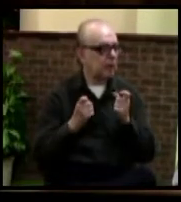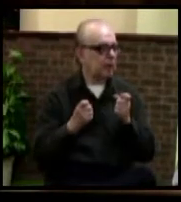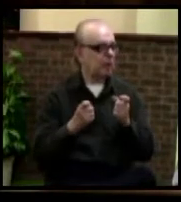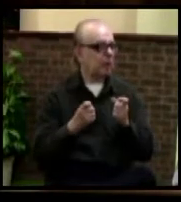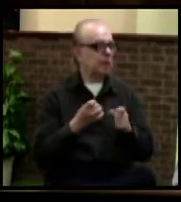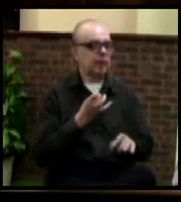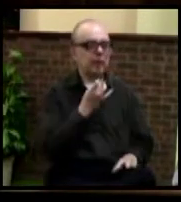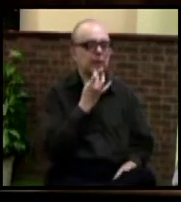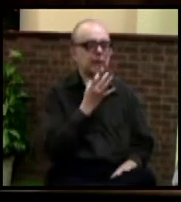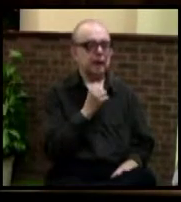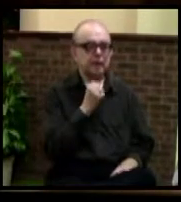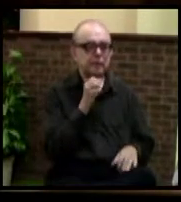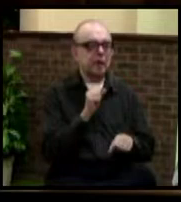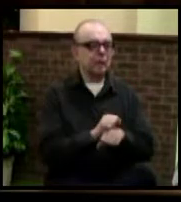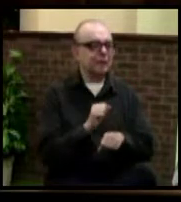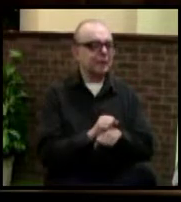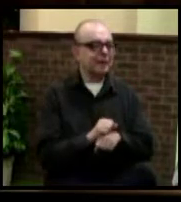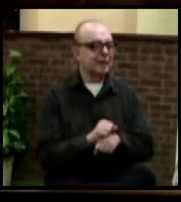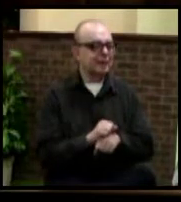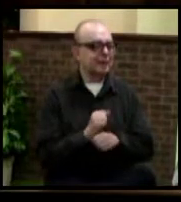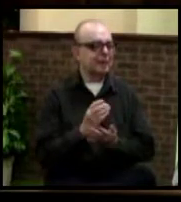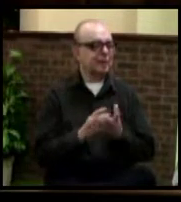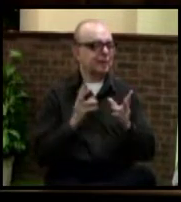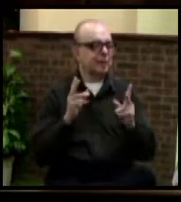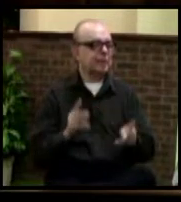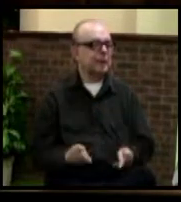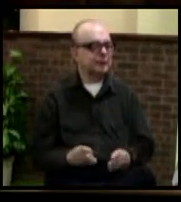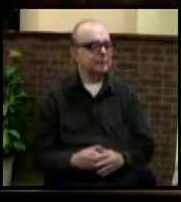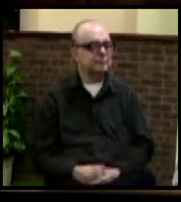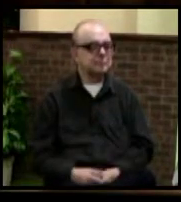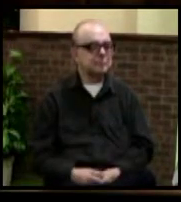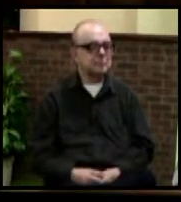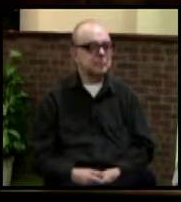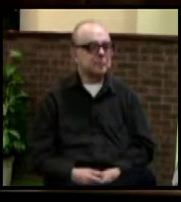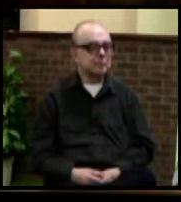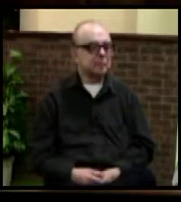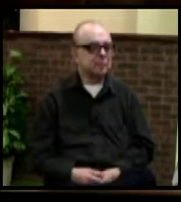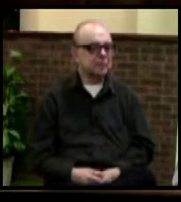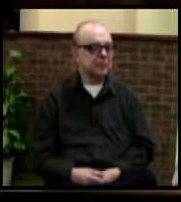of a sudden, the lights aren't working. Or somebody